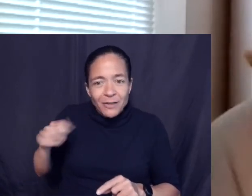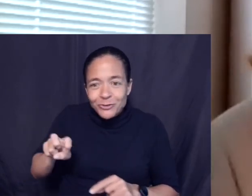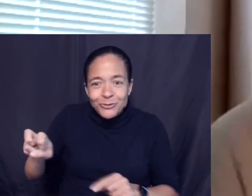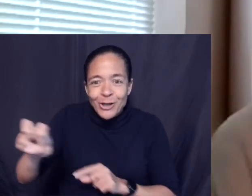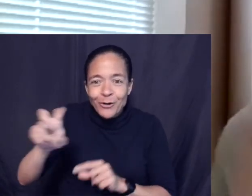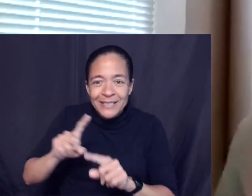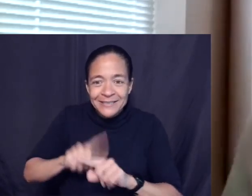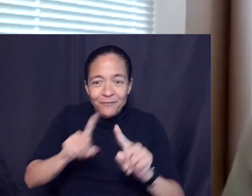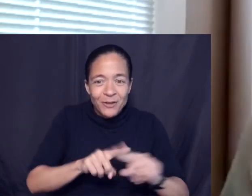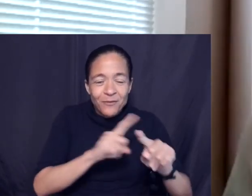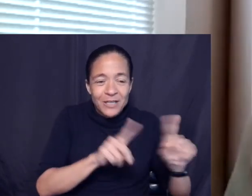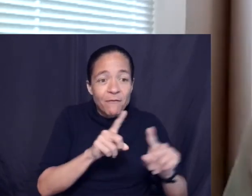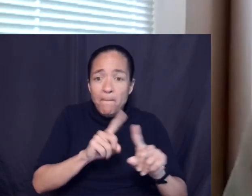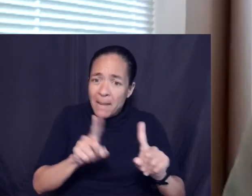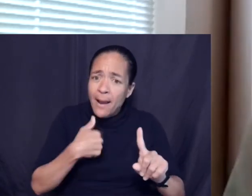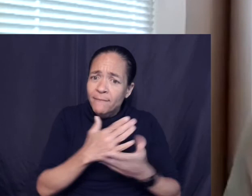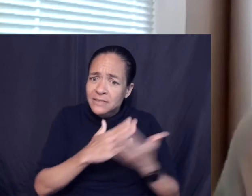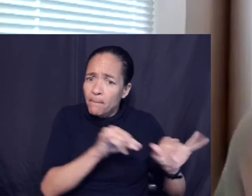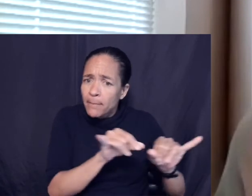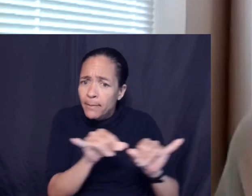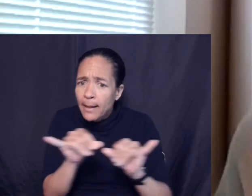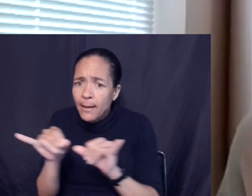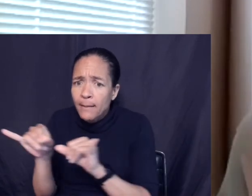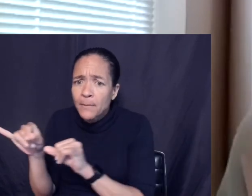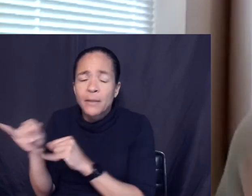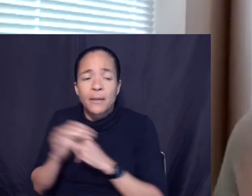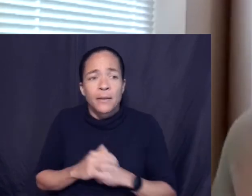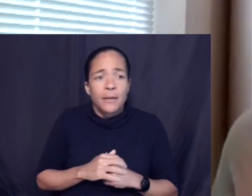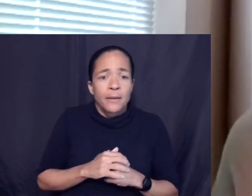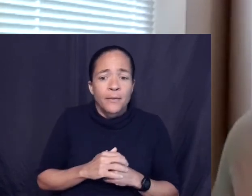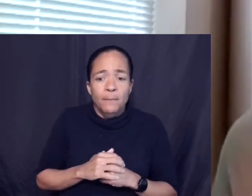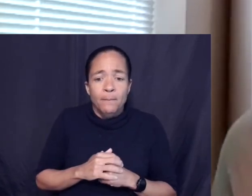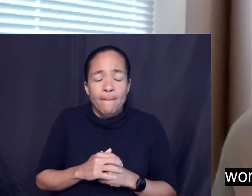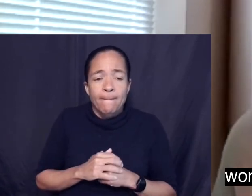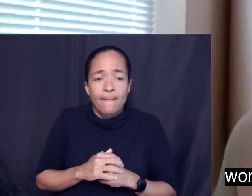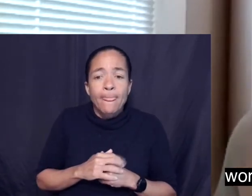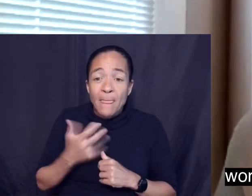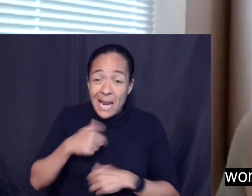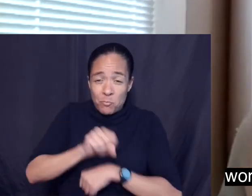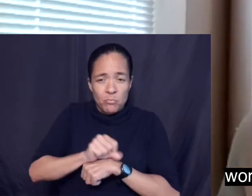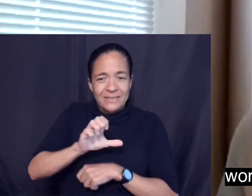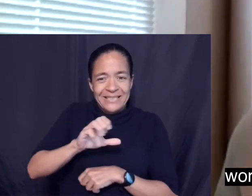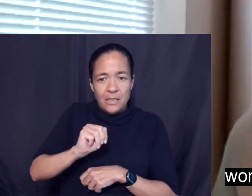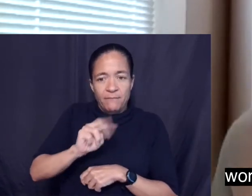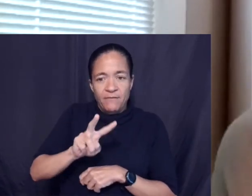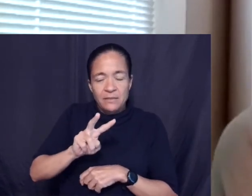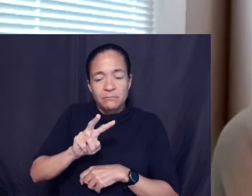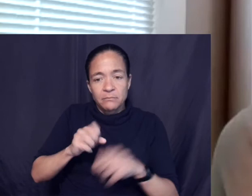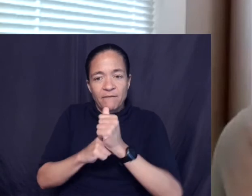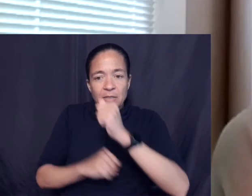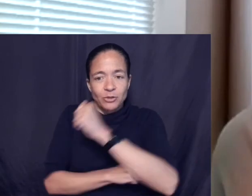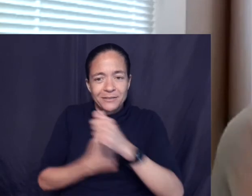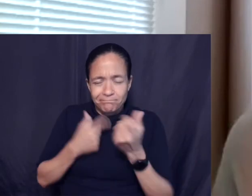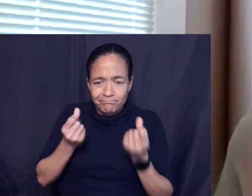common themes in all of them and in all of the stories that I hear working at the National CMV Foundation. So thank